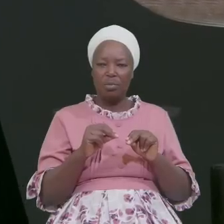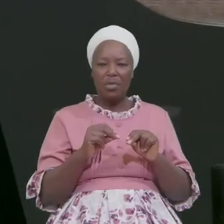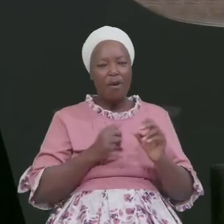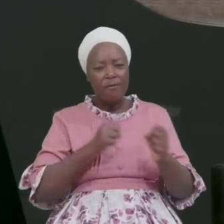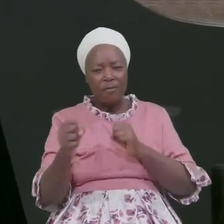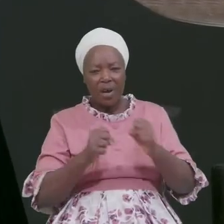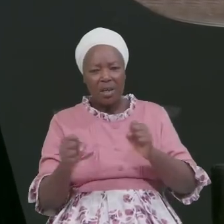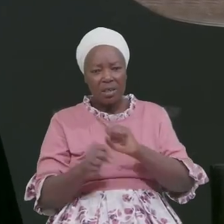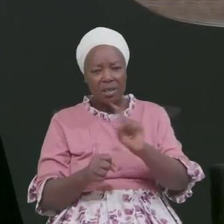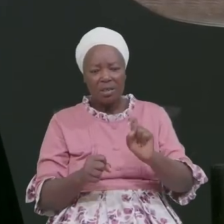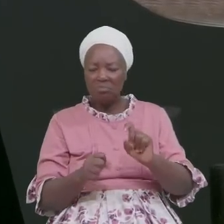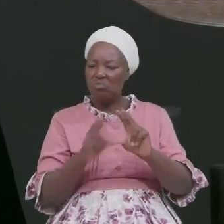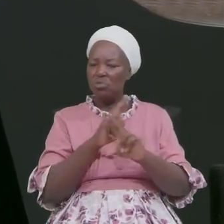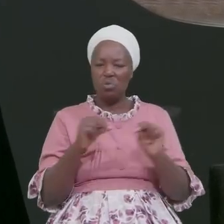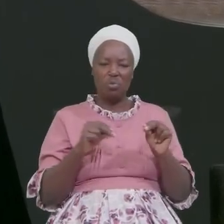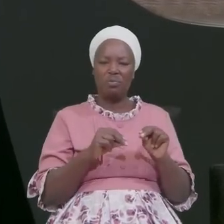Fight? No.